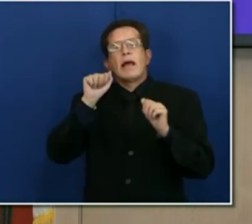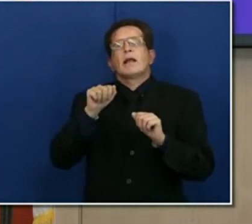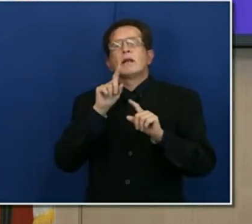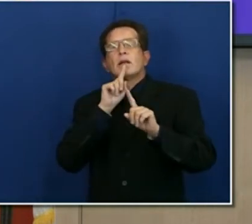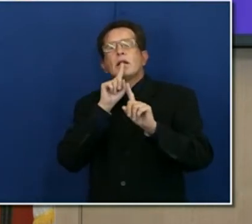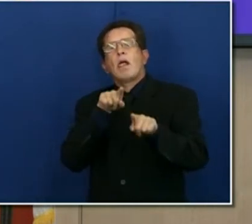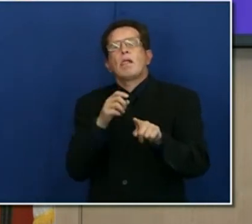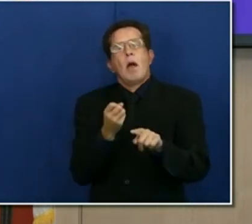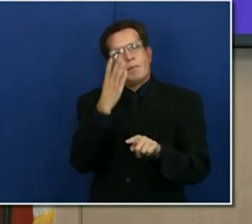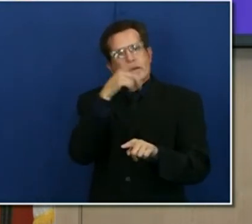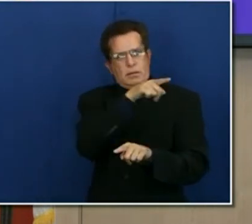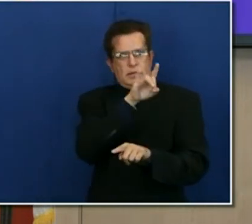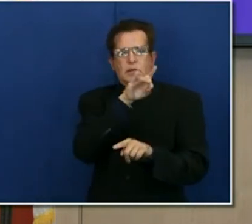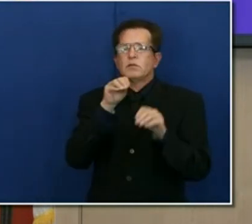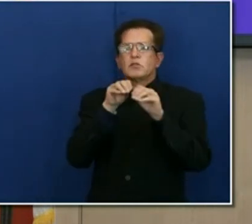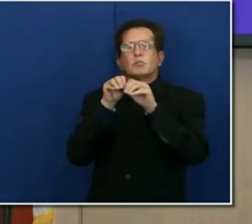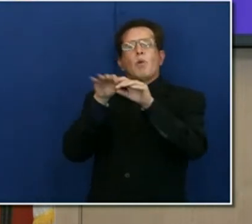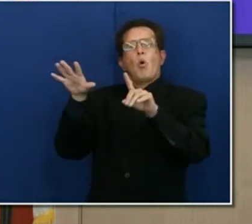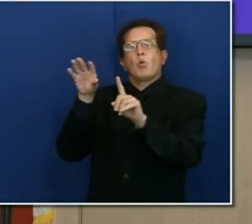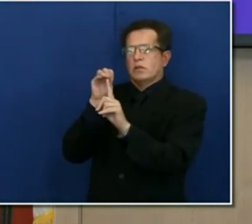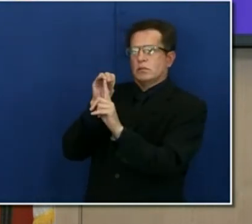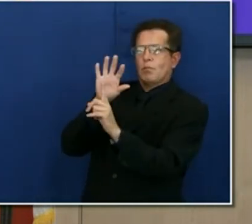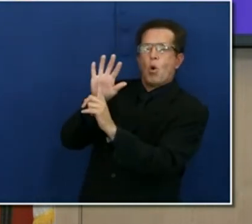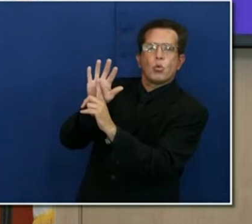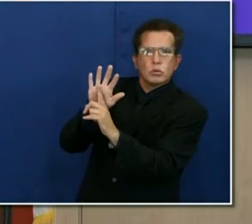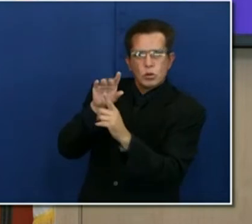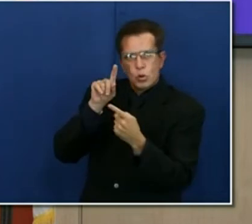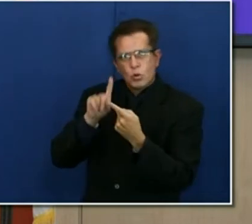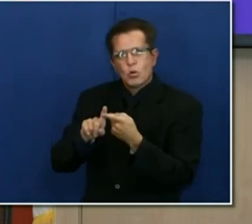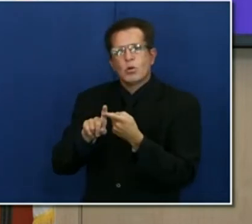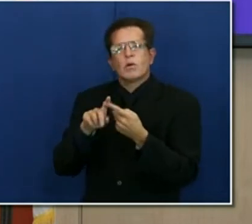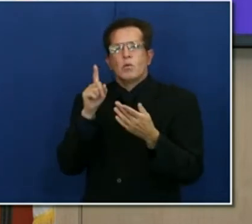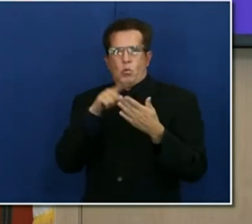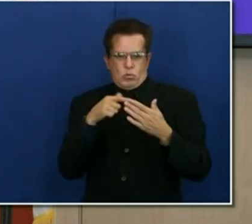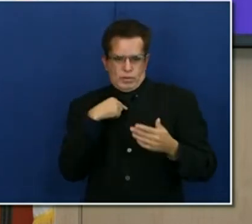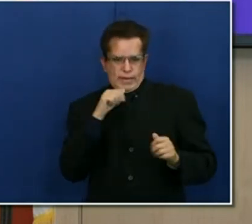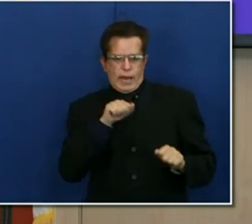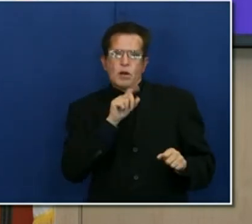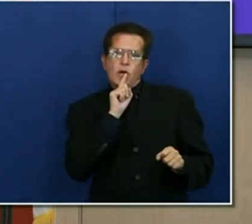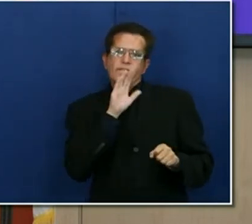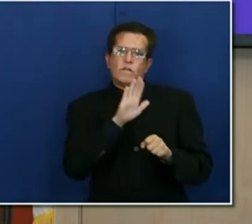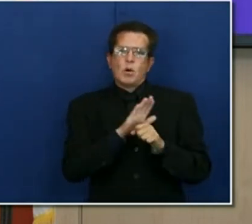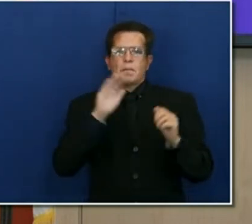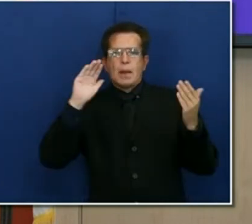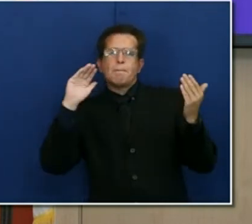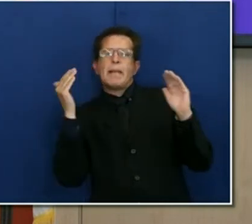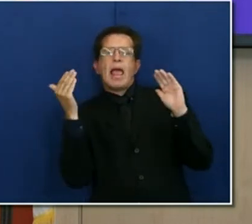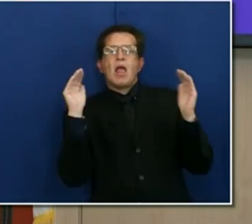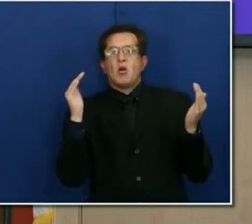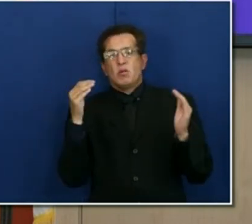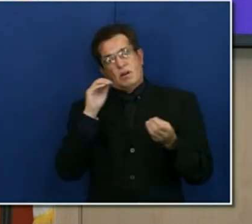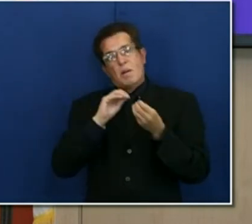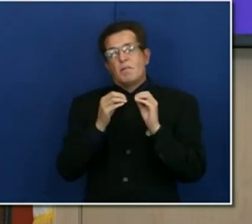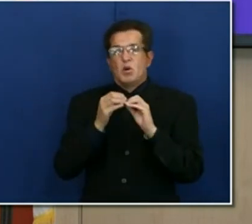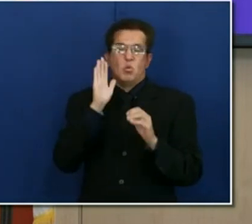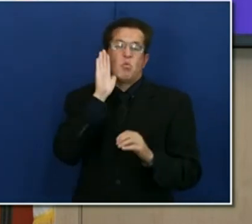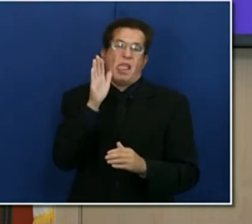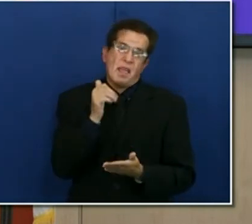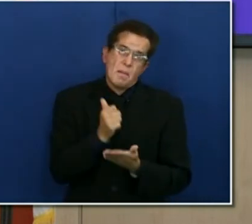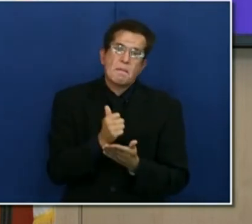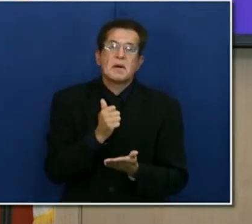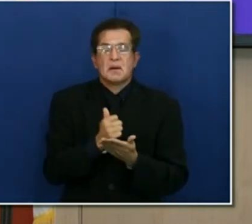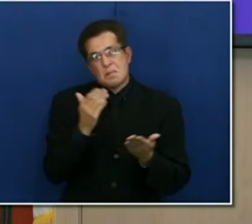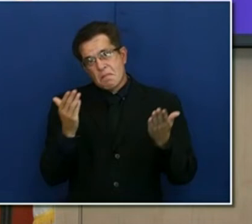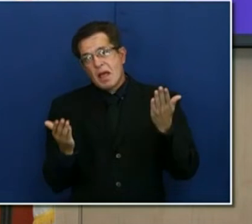were exposed compared to the number that we have confirmed over time. And that